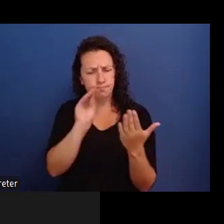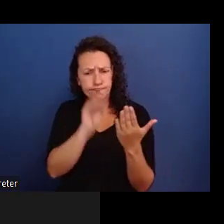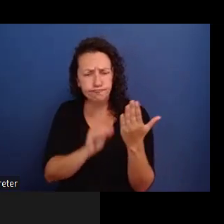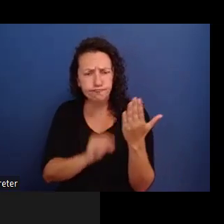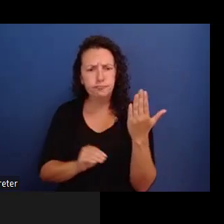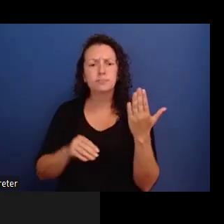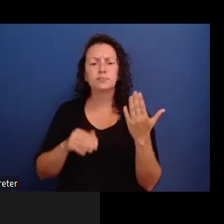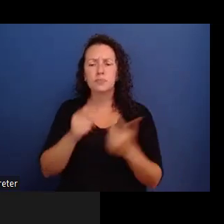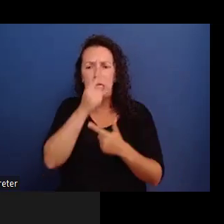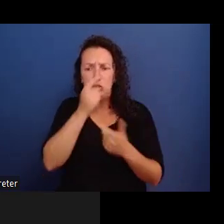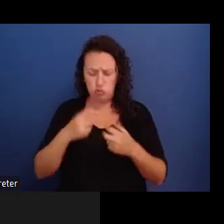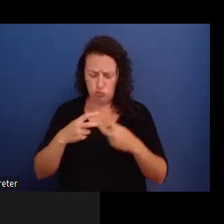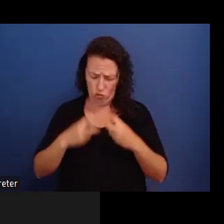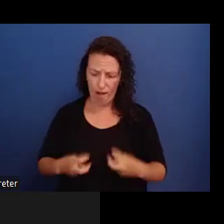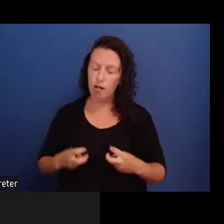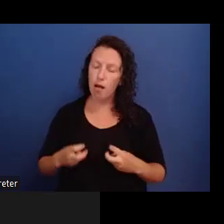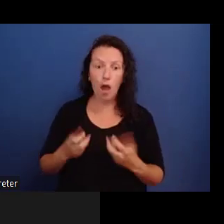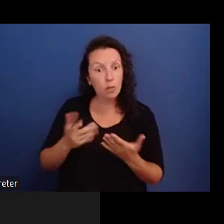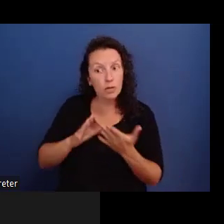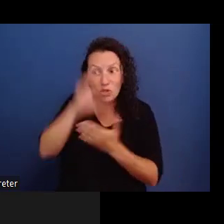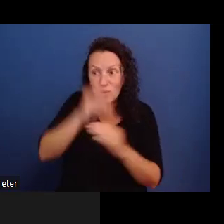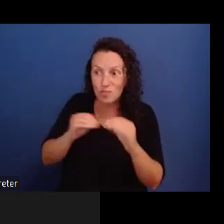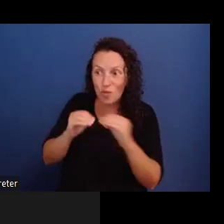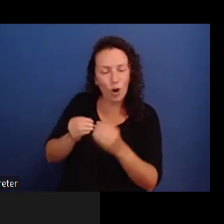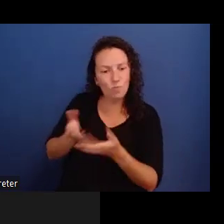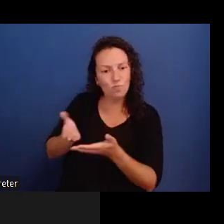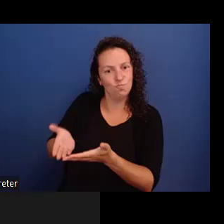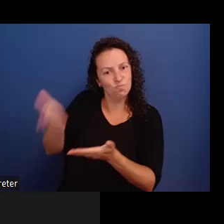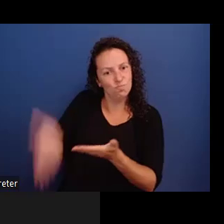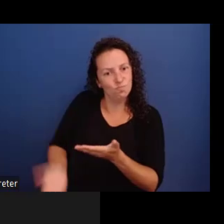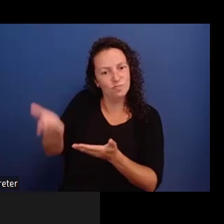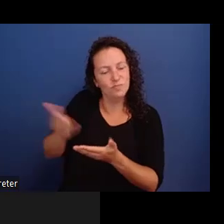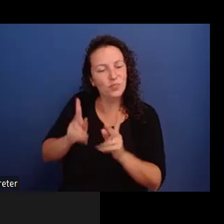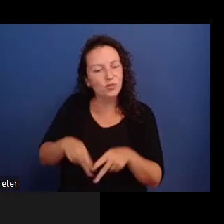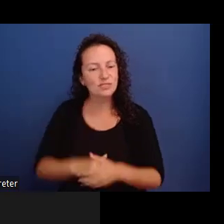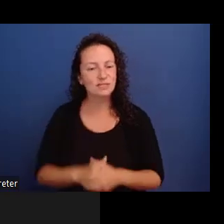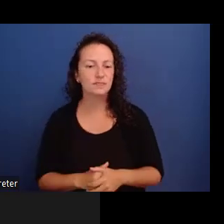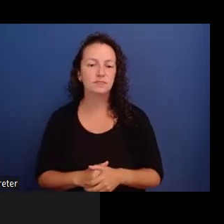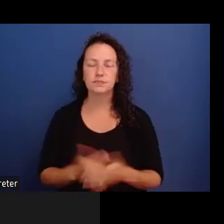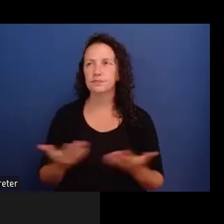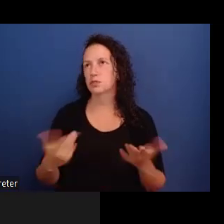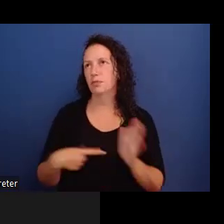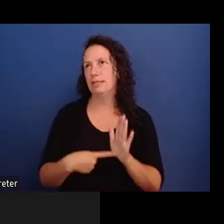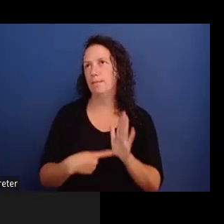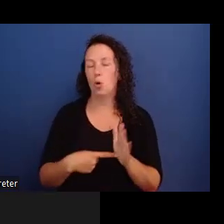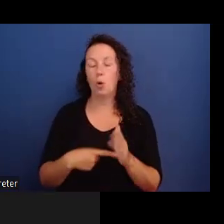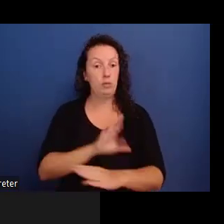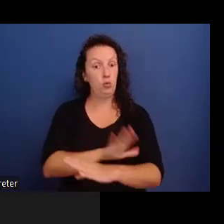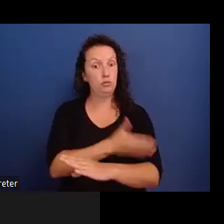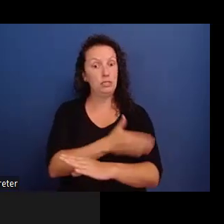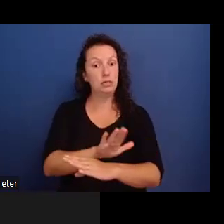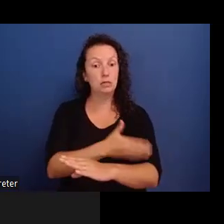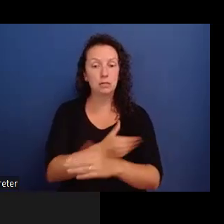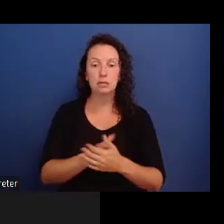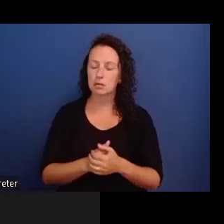some maybe new things about someone. For instance, the music career. There was a gentleman